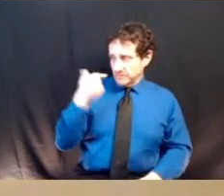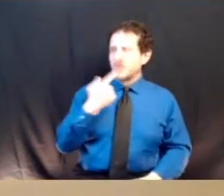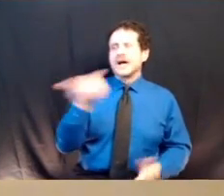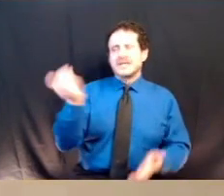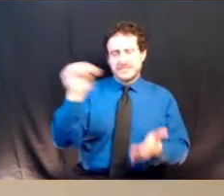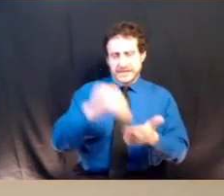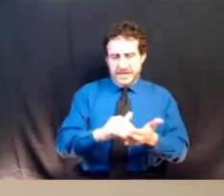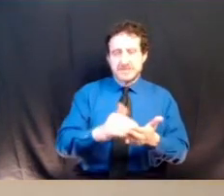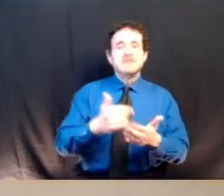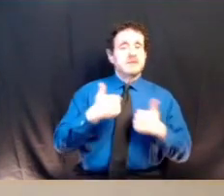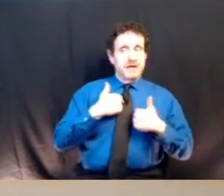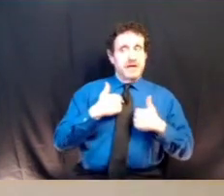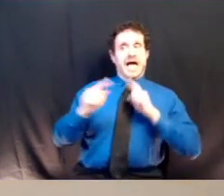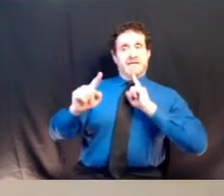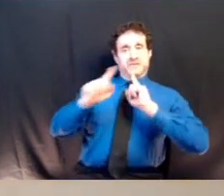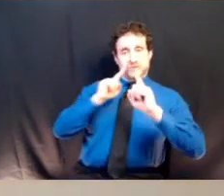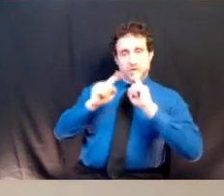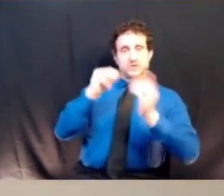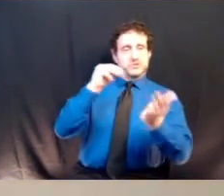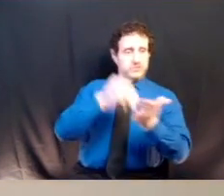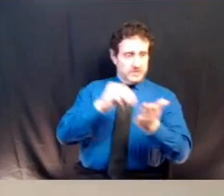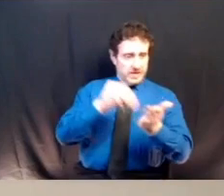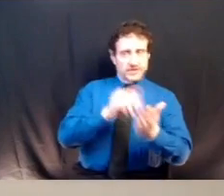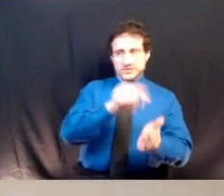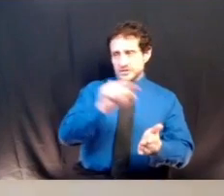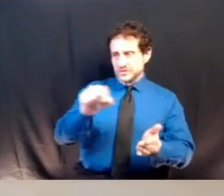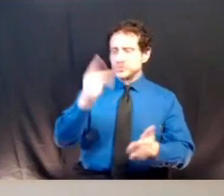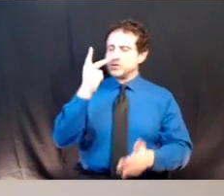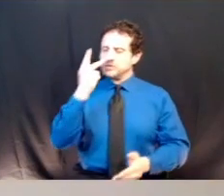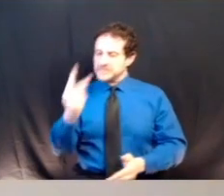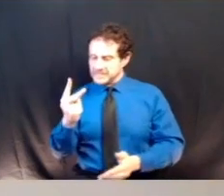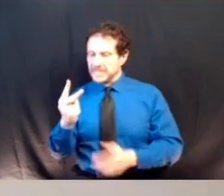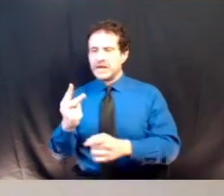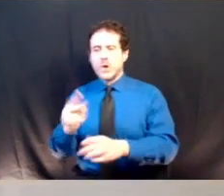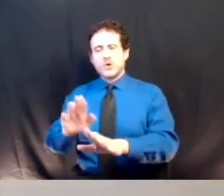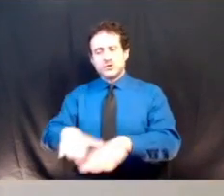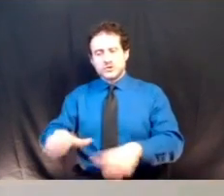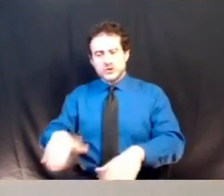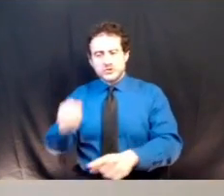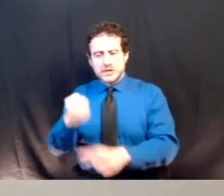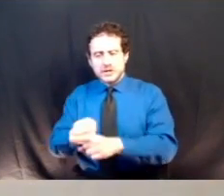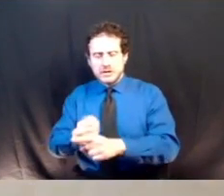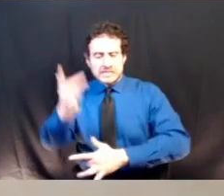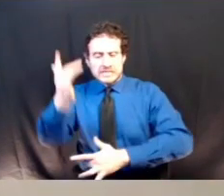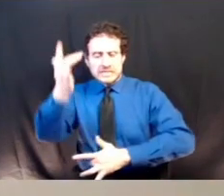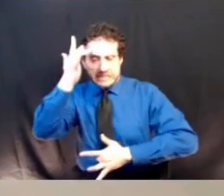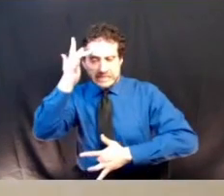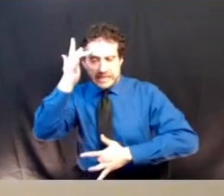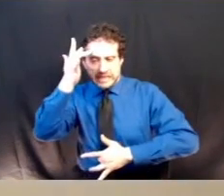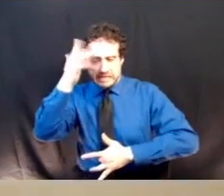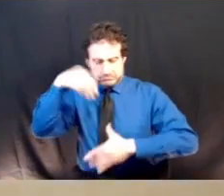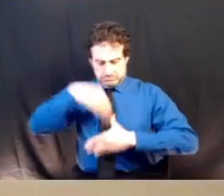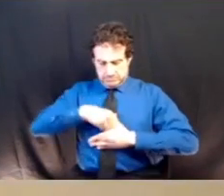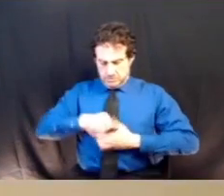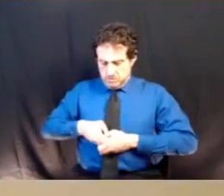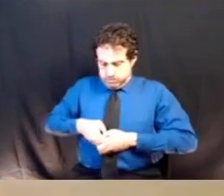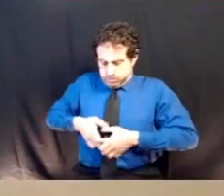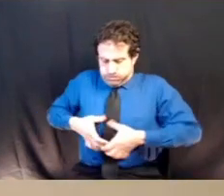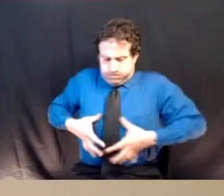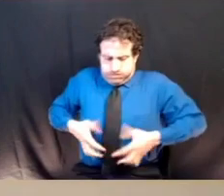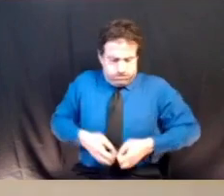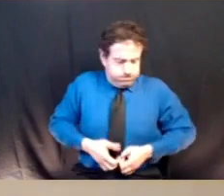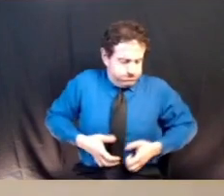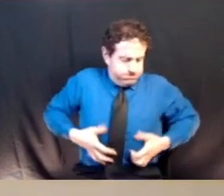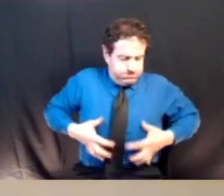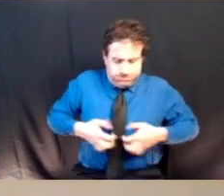to providers who have seen some cases. They actually were scheduled to meet this morning, a